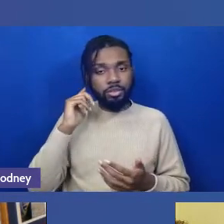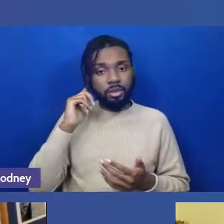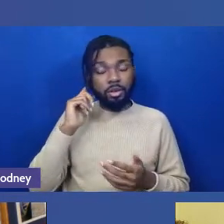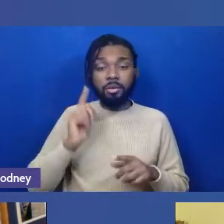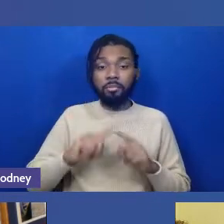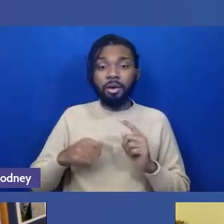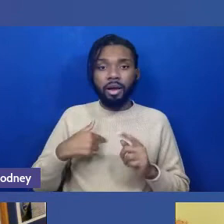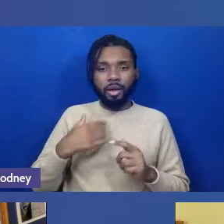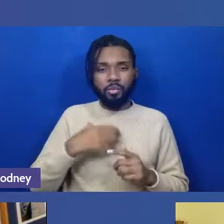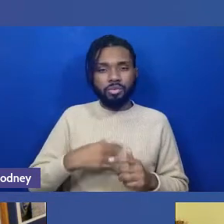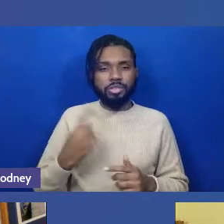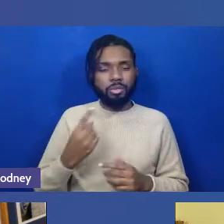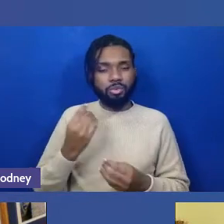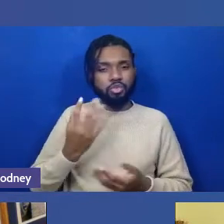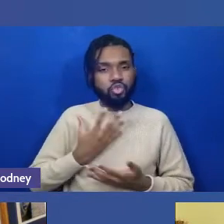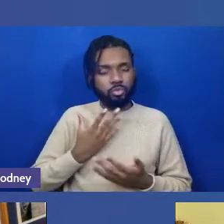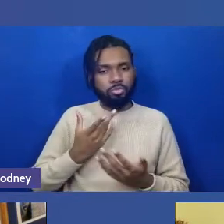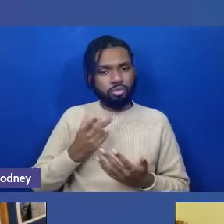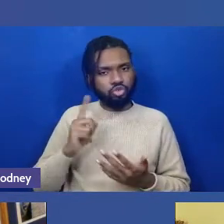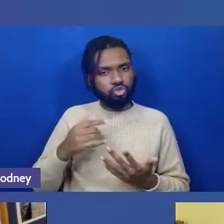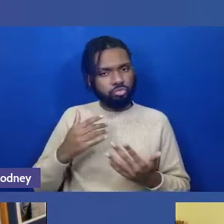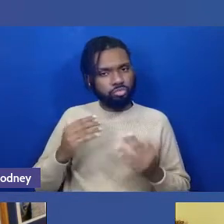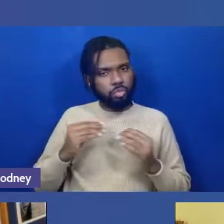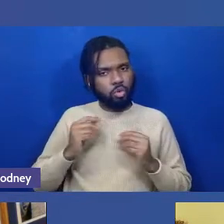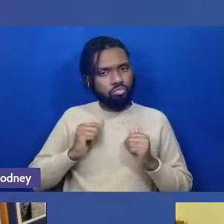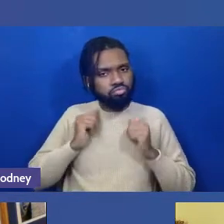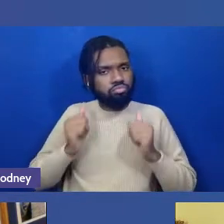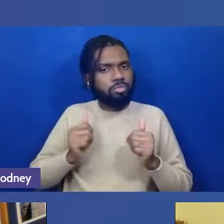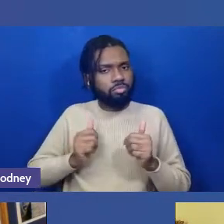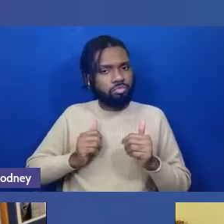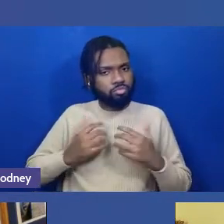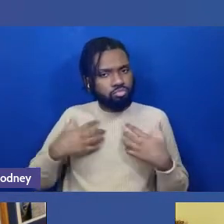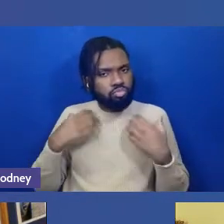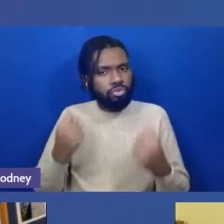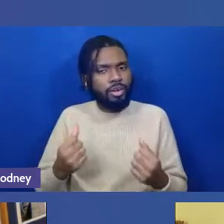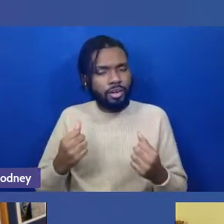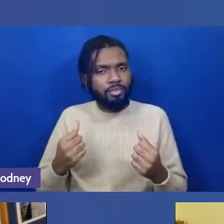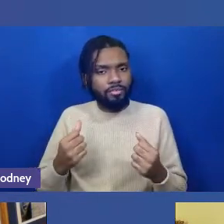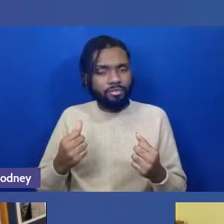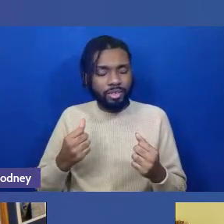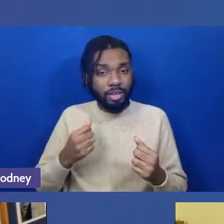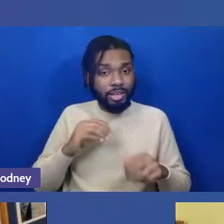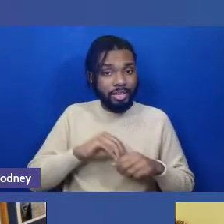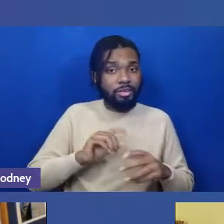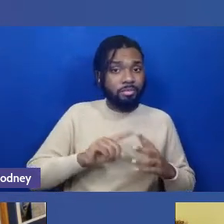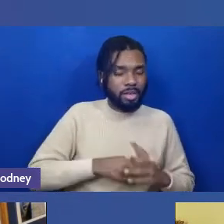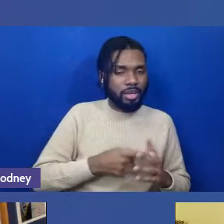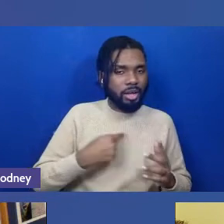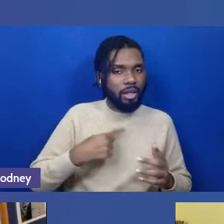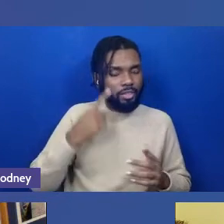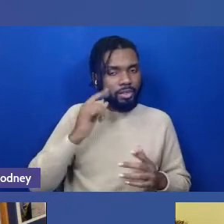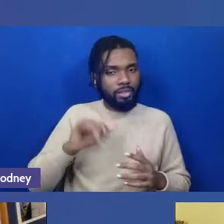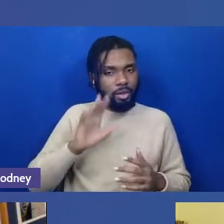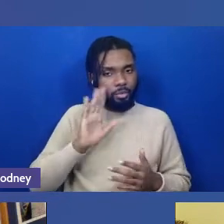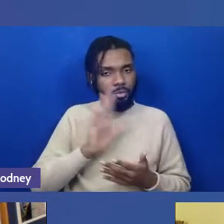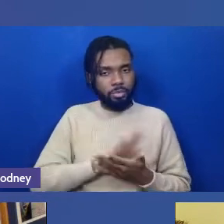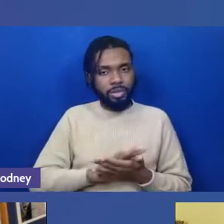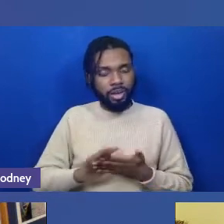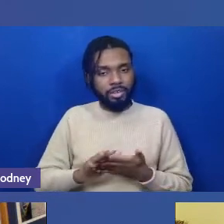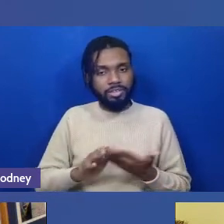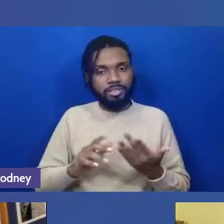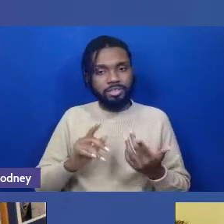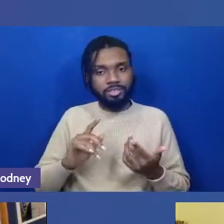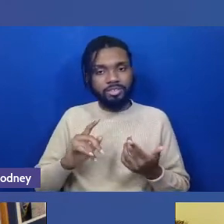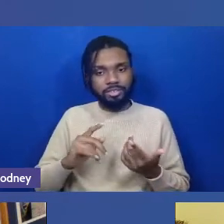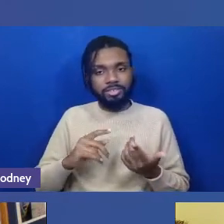brave than you're being from the very beginning, I think it would have, it just would have been nice to take less time to